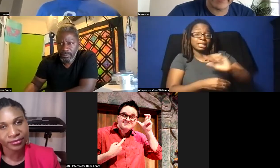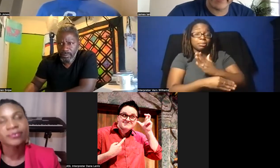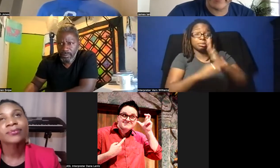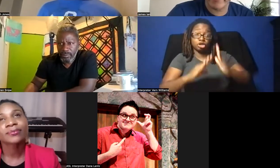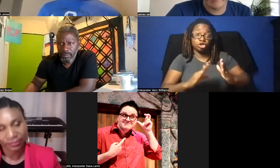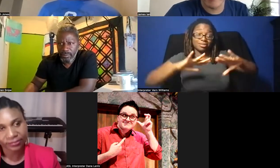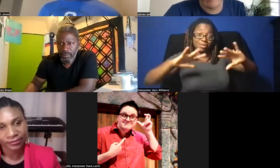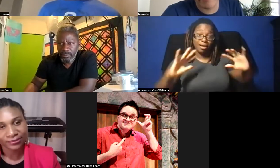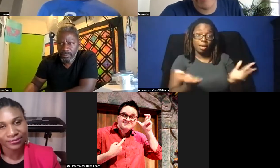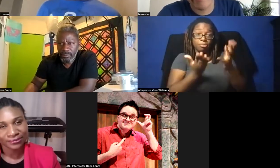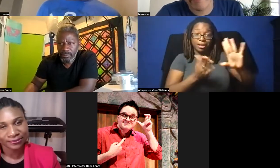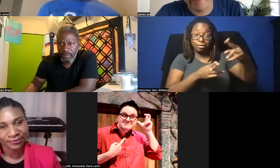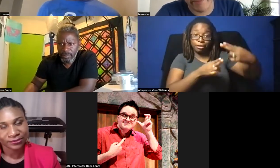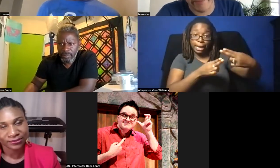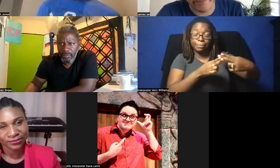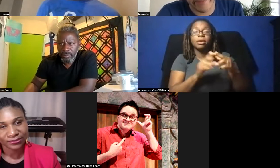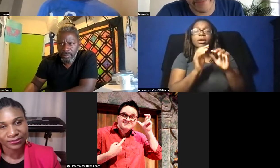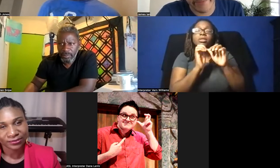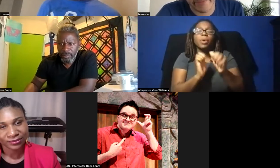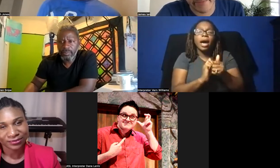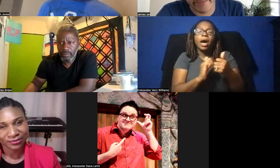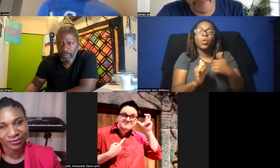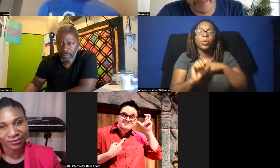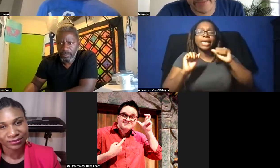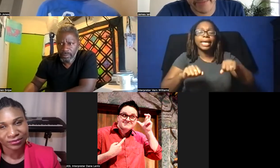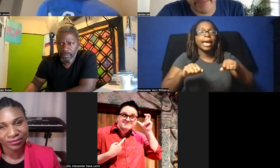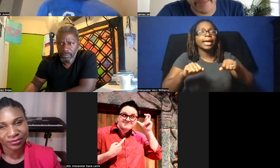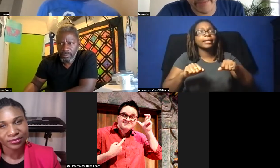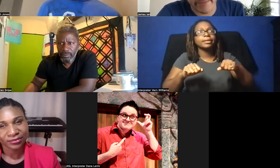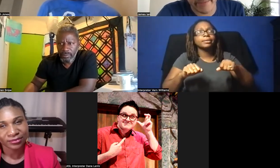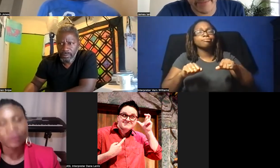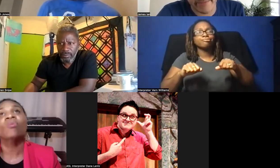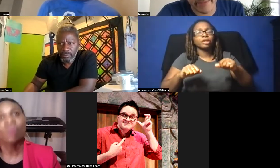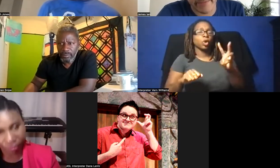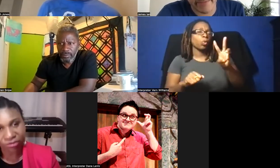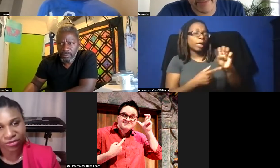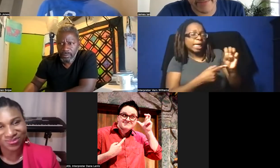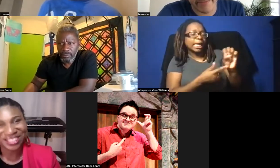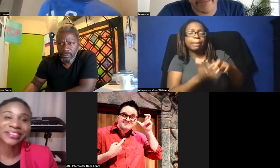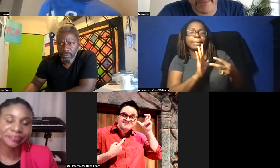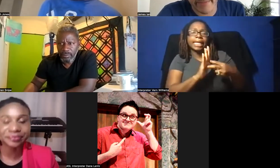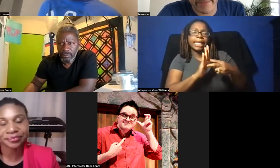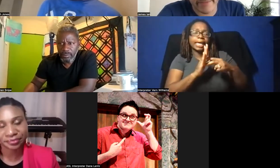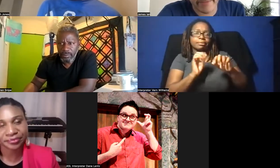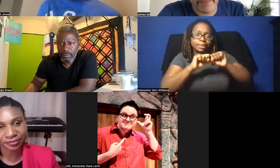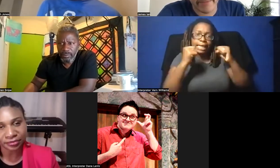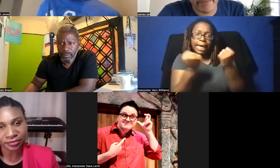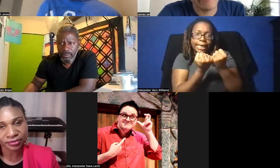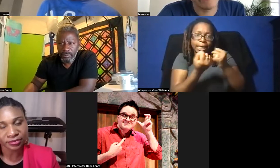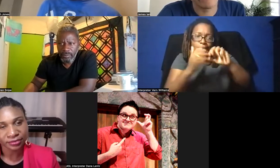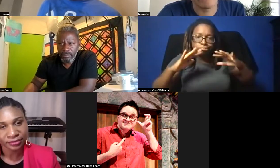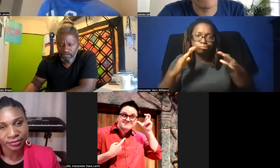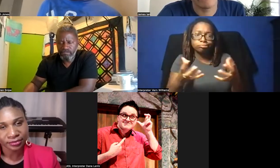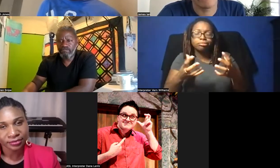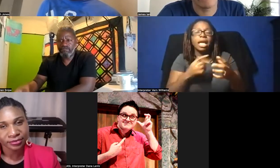can we amplify, we being society, unfortunately, but how can Black disabled musicians